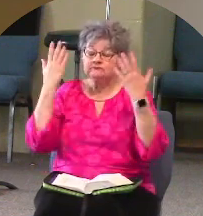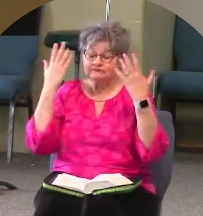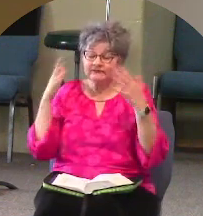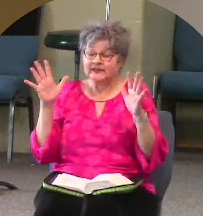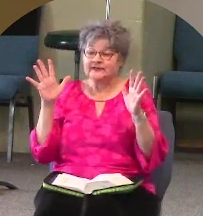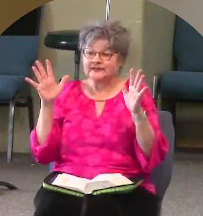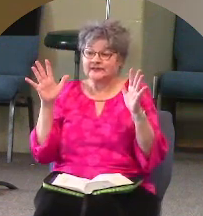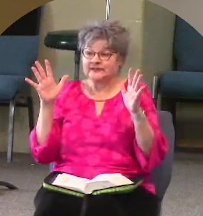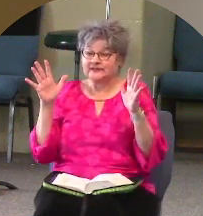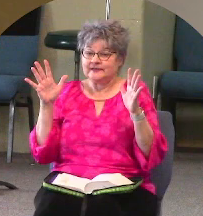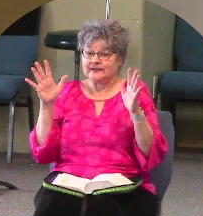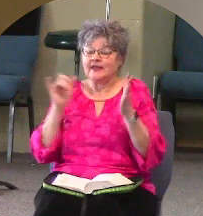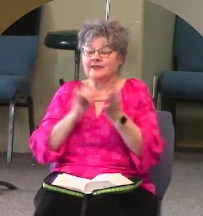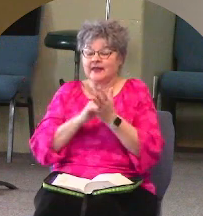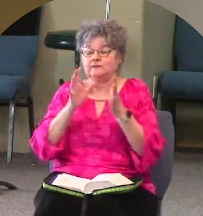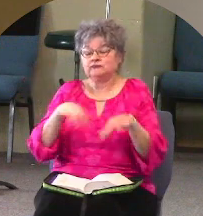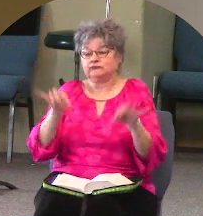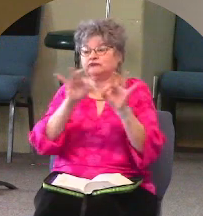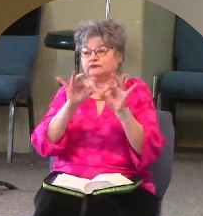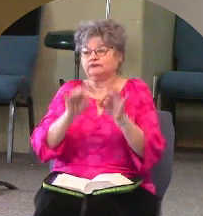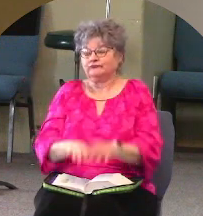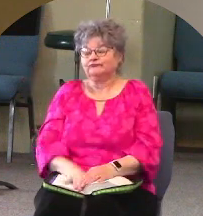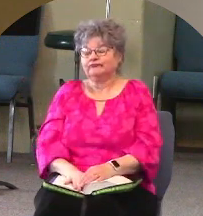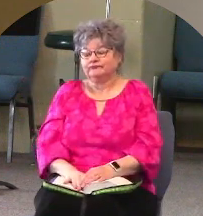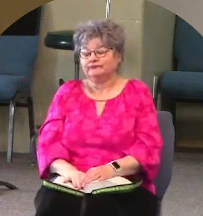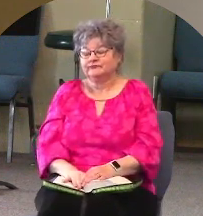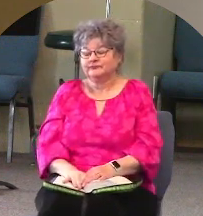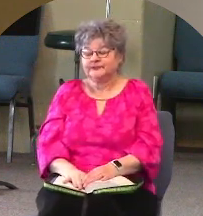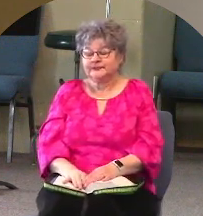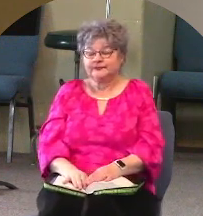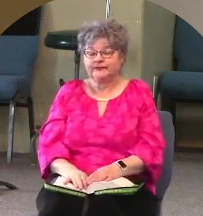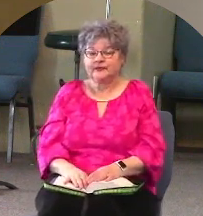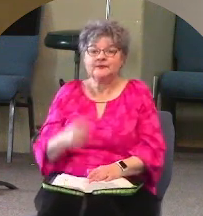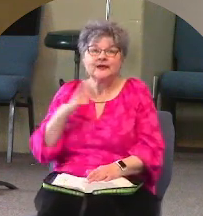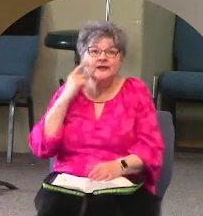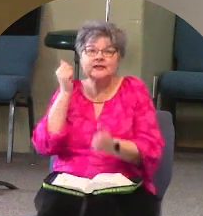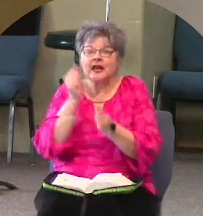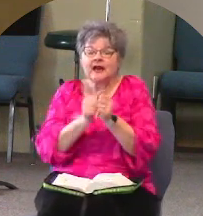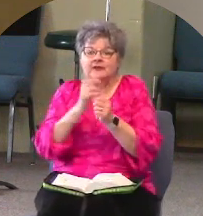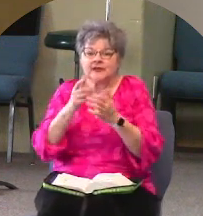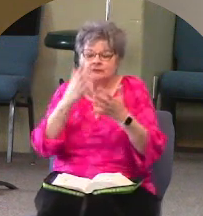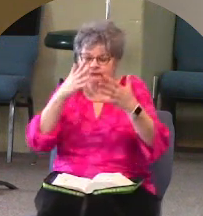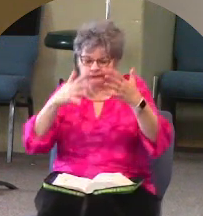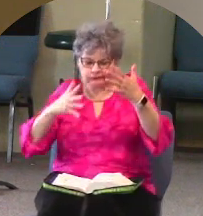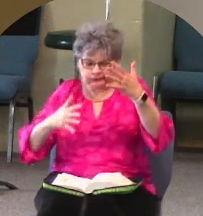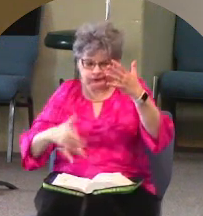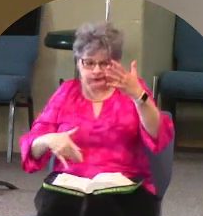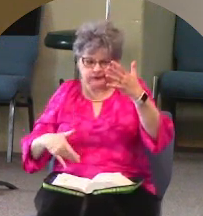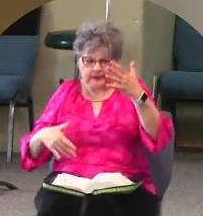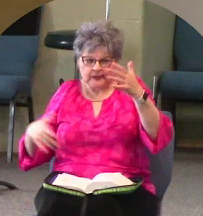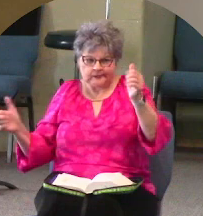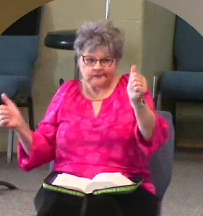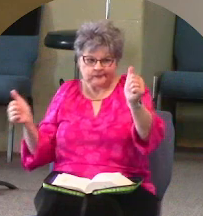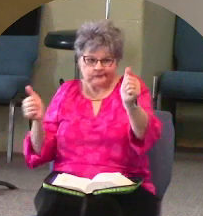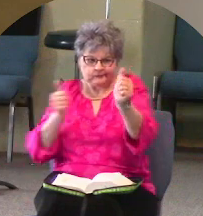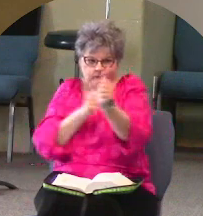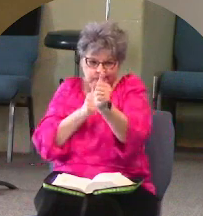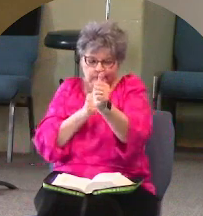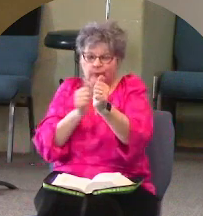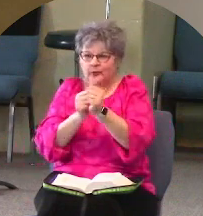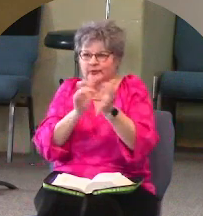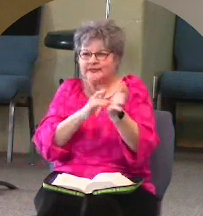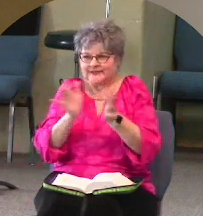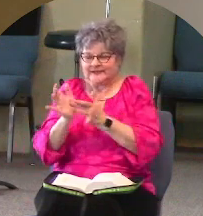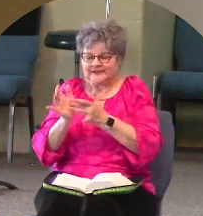done, that mattered. Because everything else falls in line with Jesus. If you've